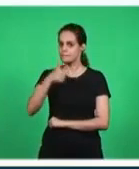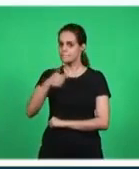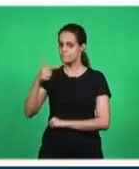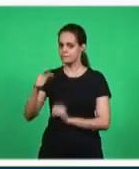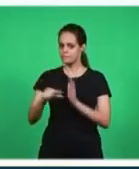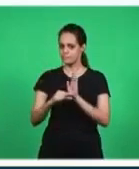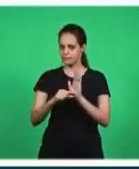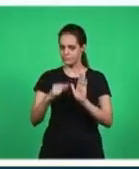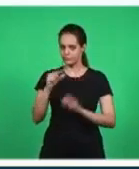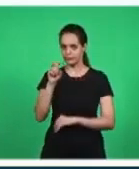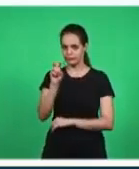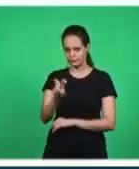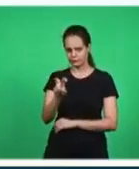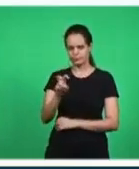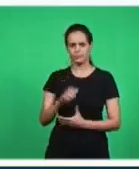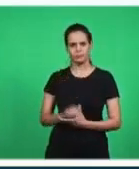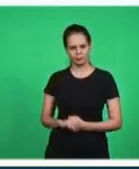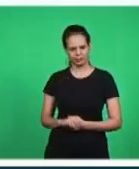to verse 5.